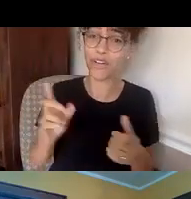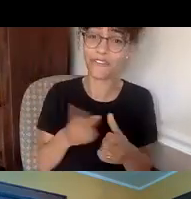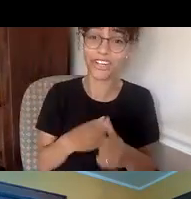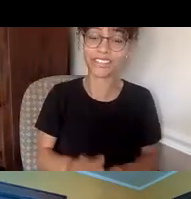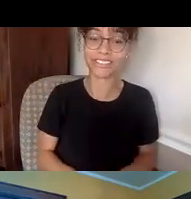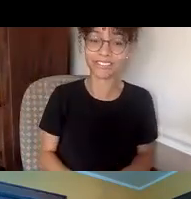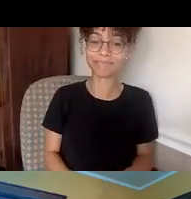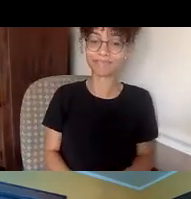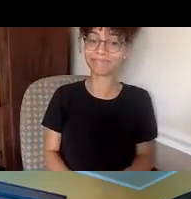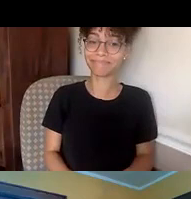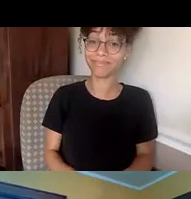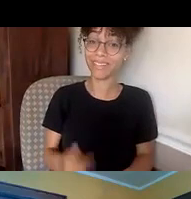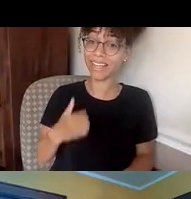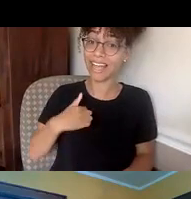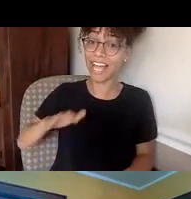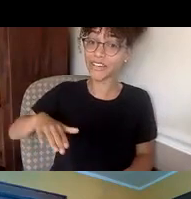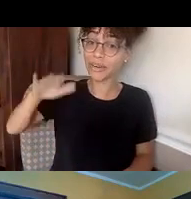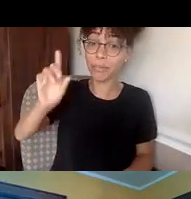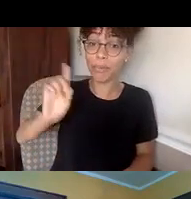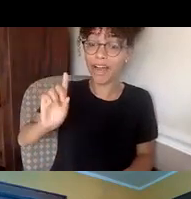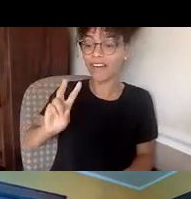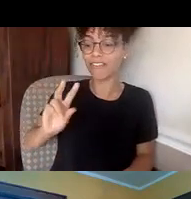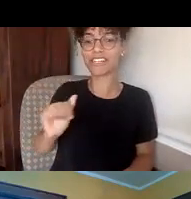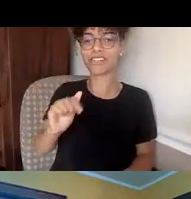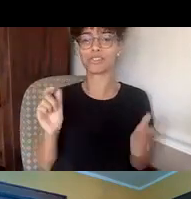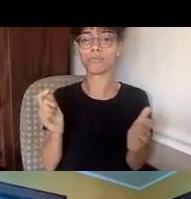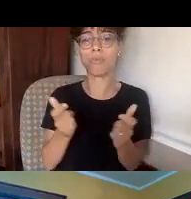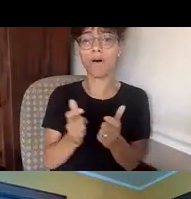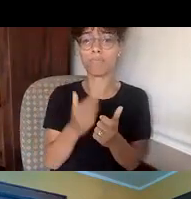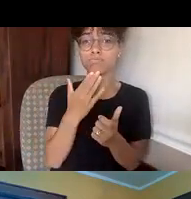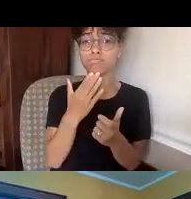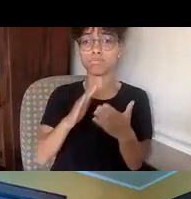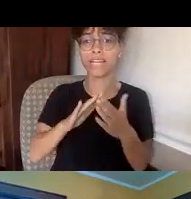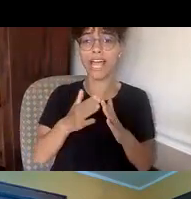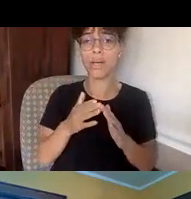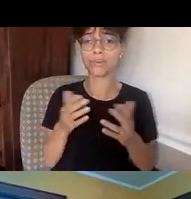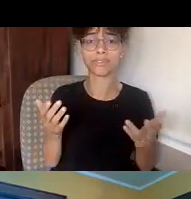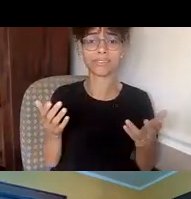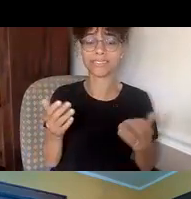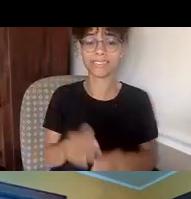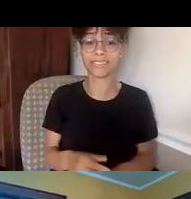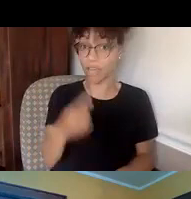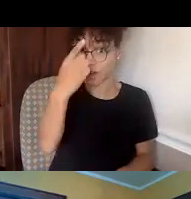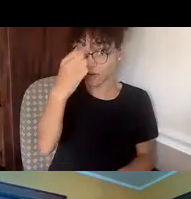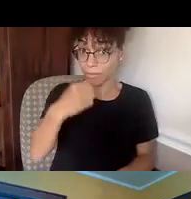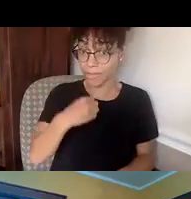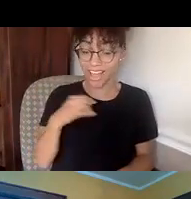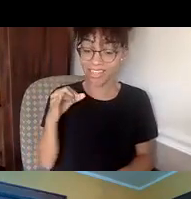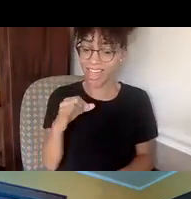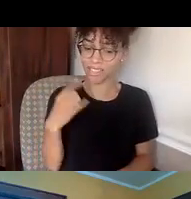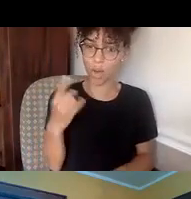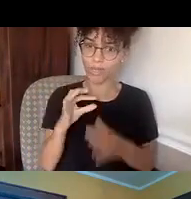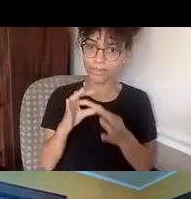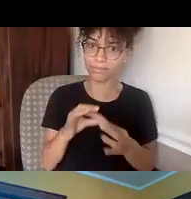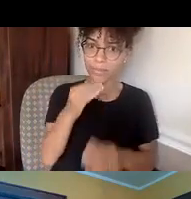So I actually grew up in Virginia, in a really small town. And for me, that will always be home. I grew